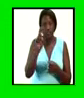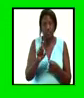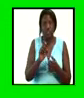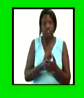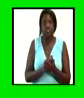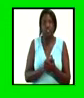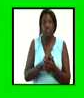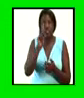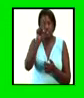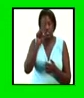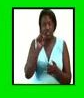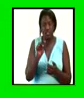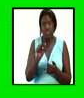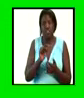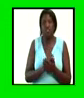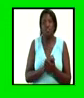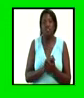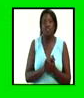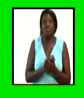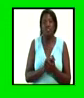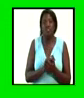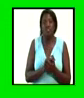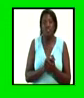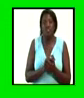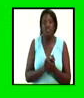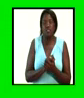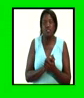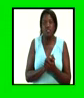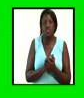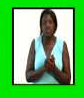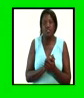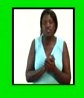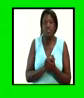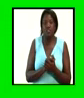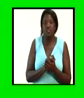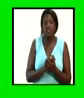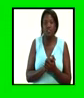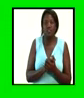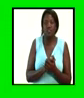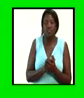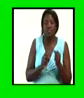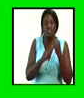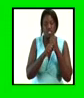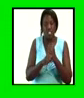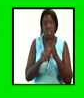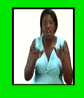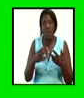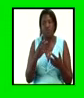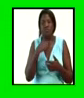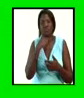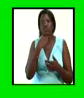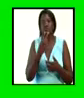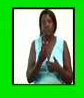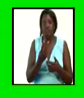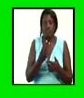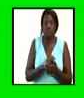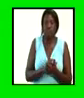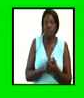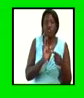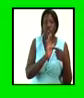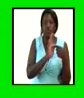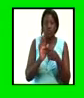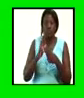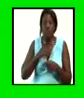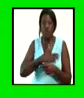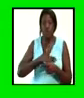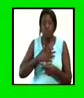The exclamation mark follows exclamations, is used to accentuate and strengthen the tone of a statement and to show